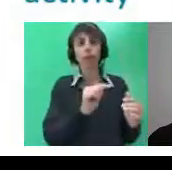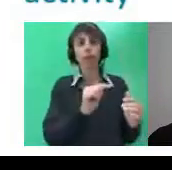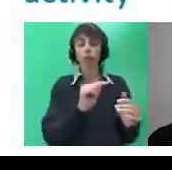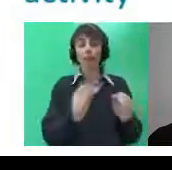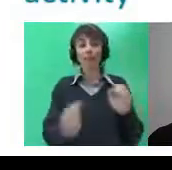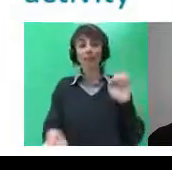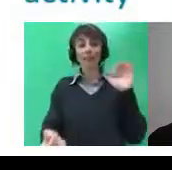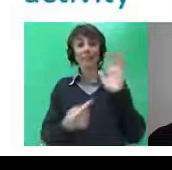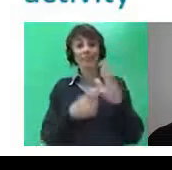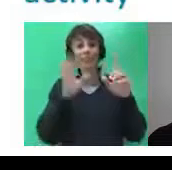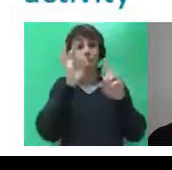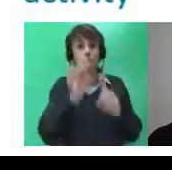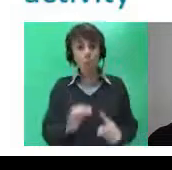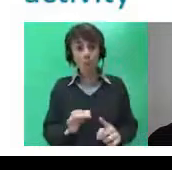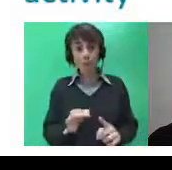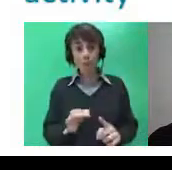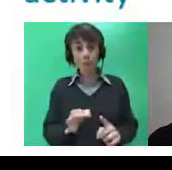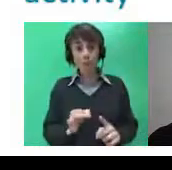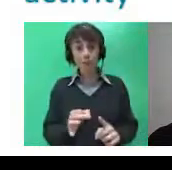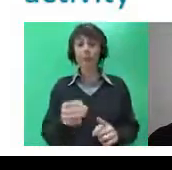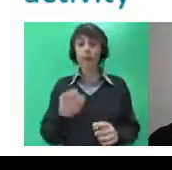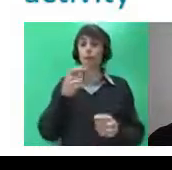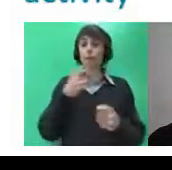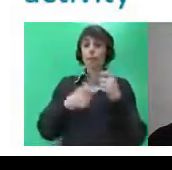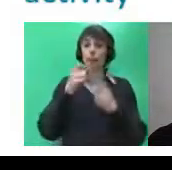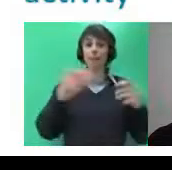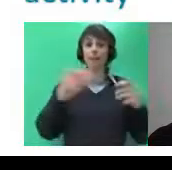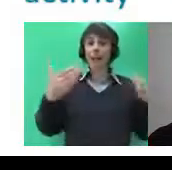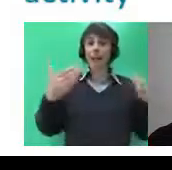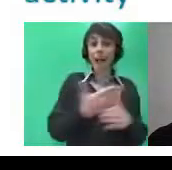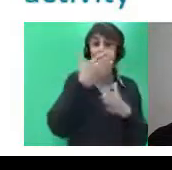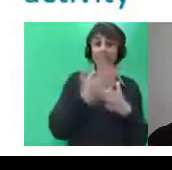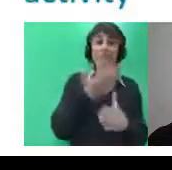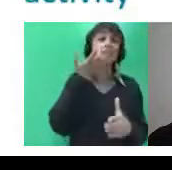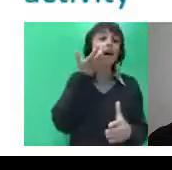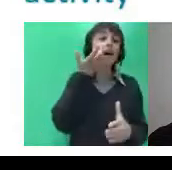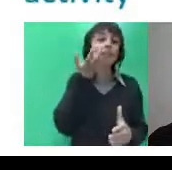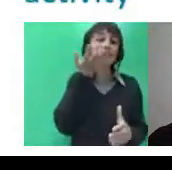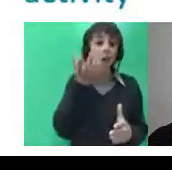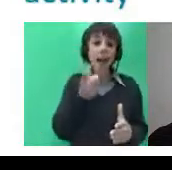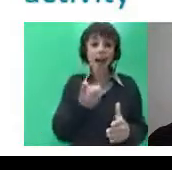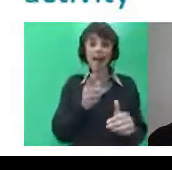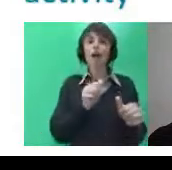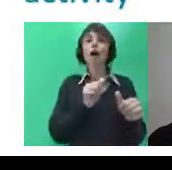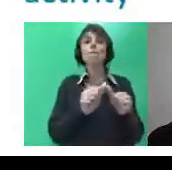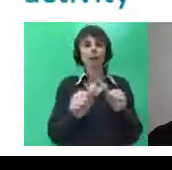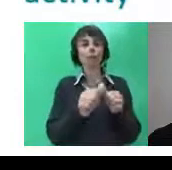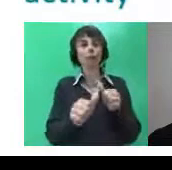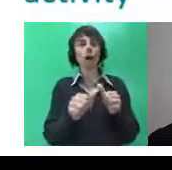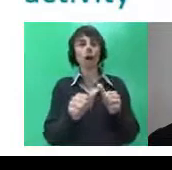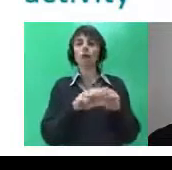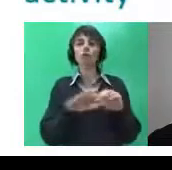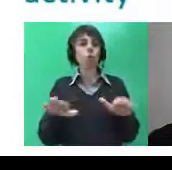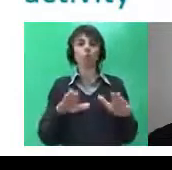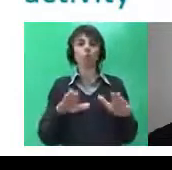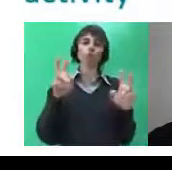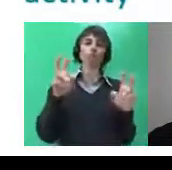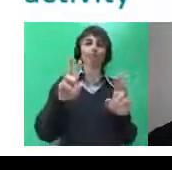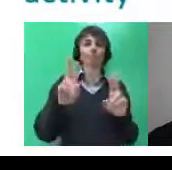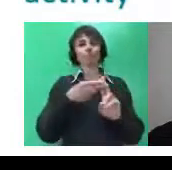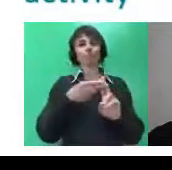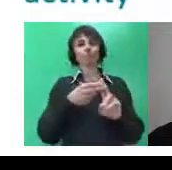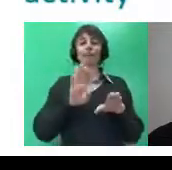example, being active in everyday life compared to being sporty works really well as a message for this audience. So we look to build a rapport